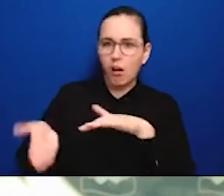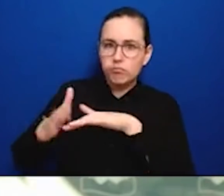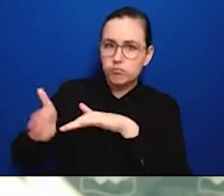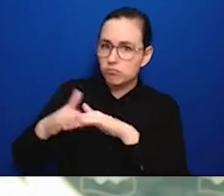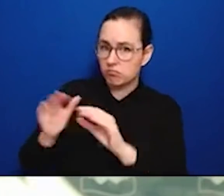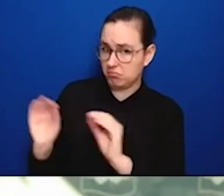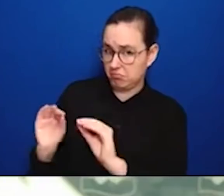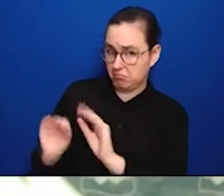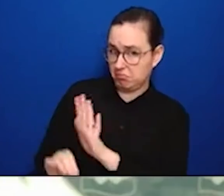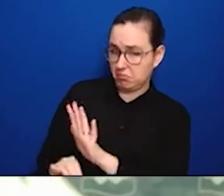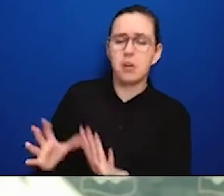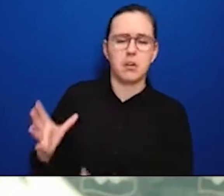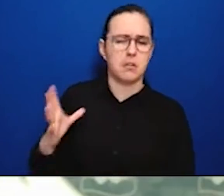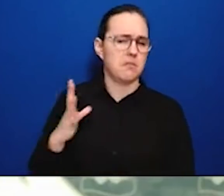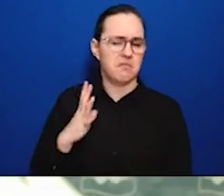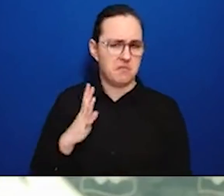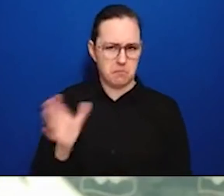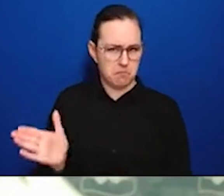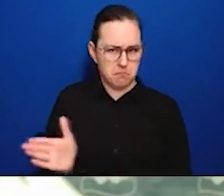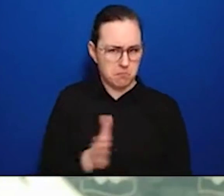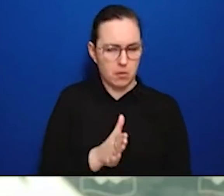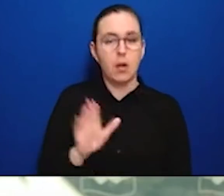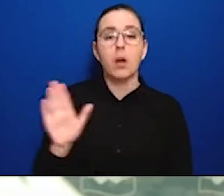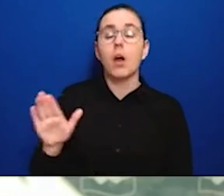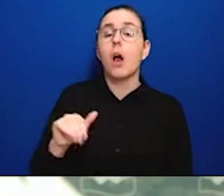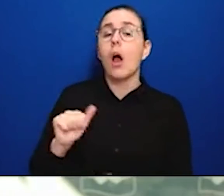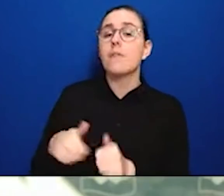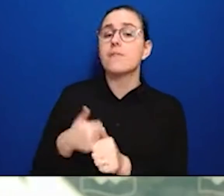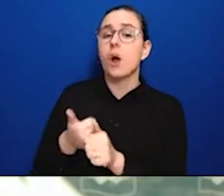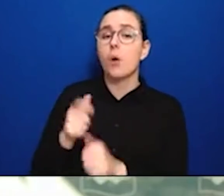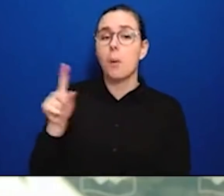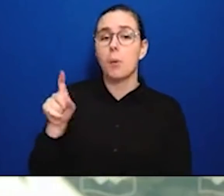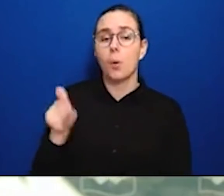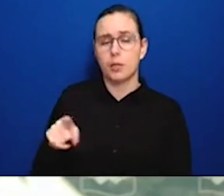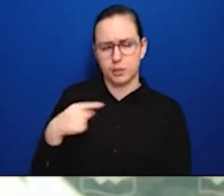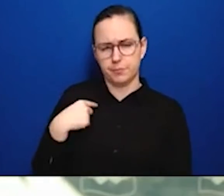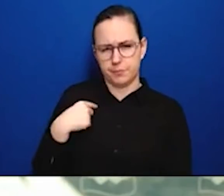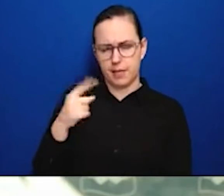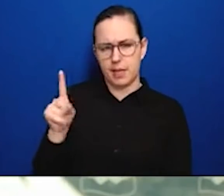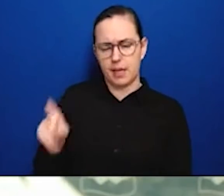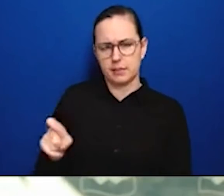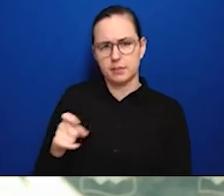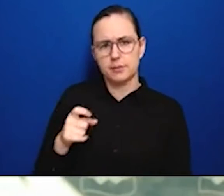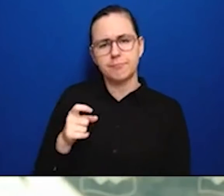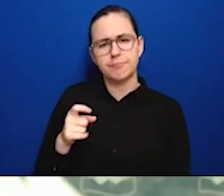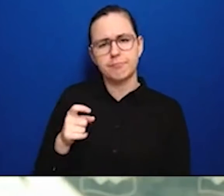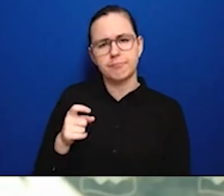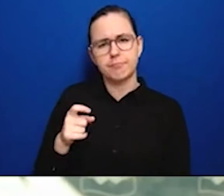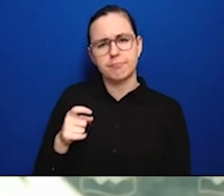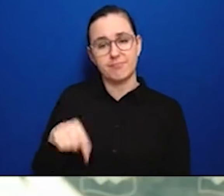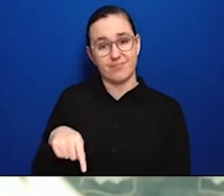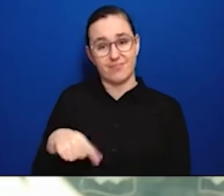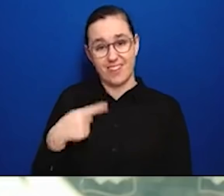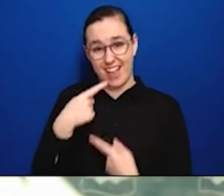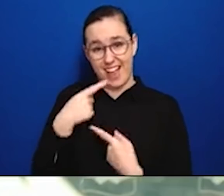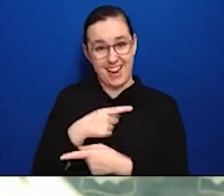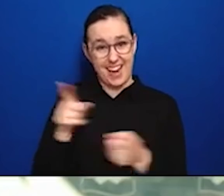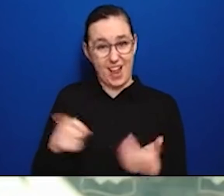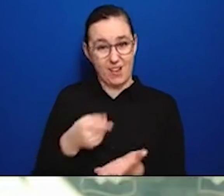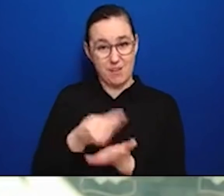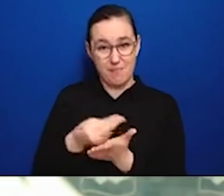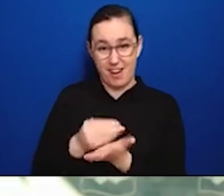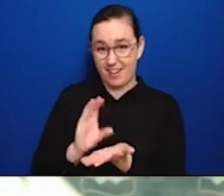margin this holidays. But I'll pivot. My follow-up is, you've announced this help for business owners. What about